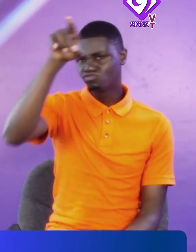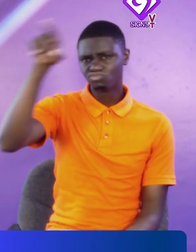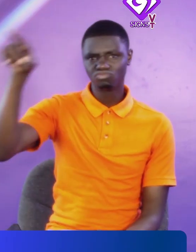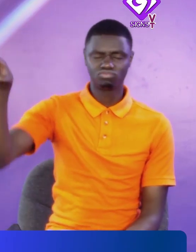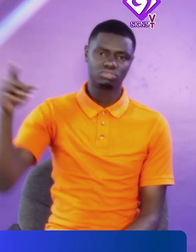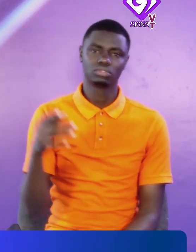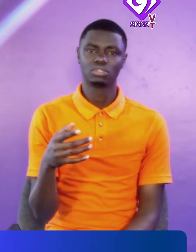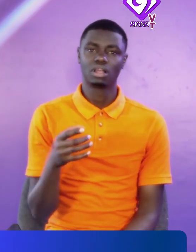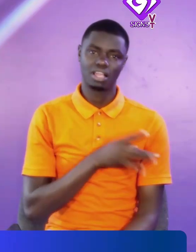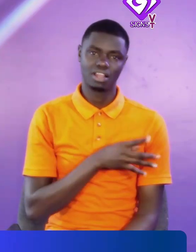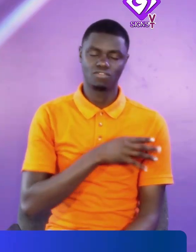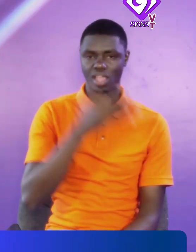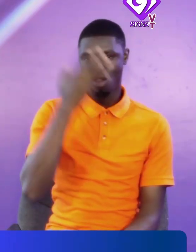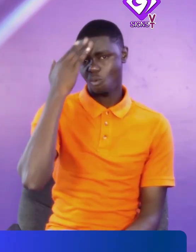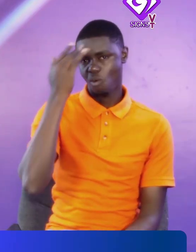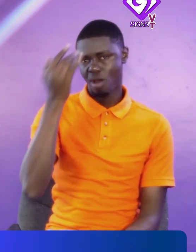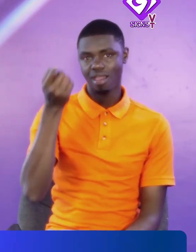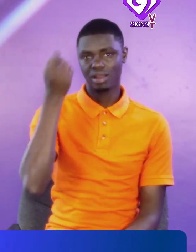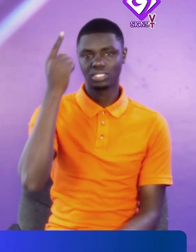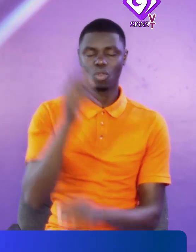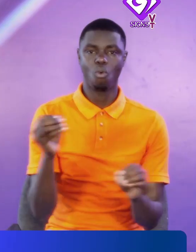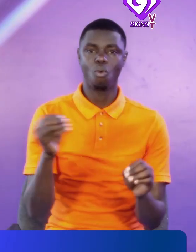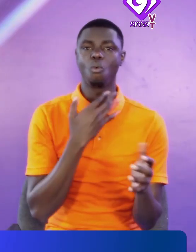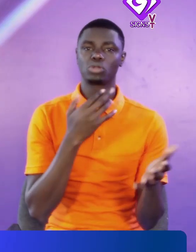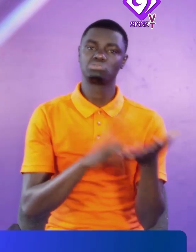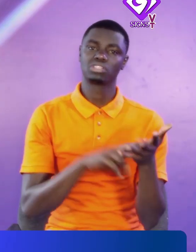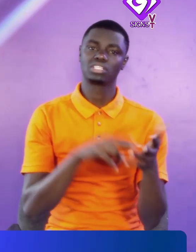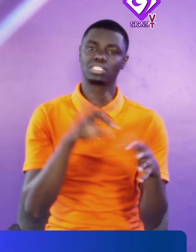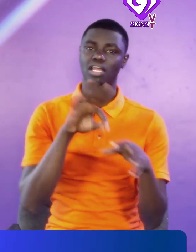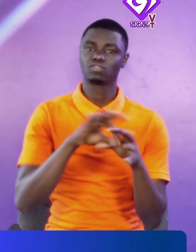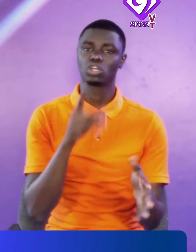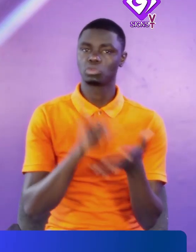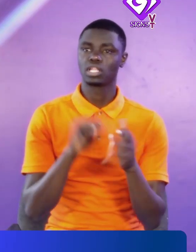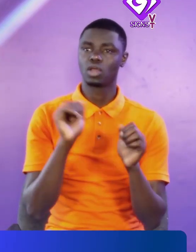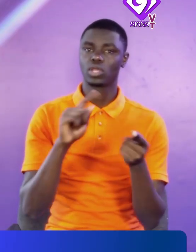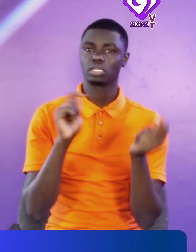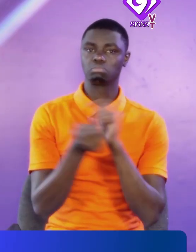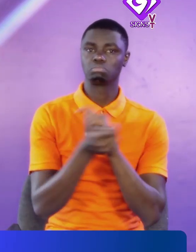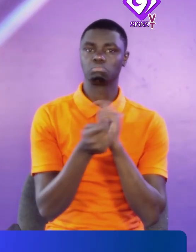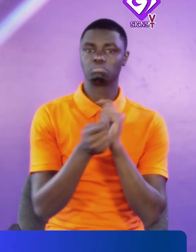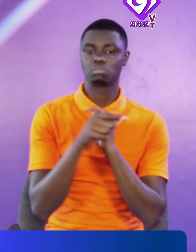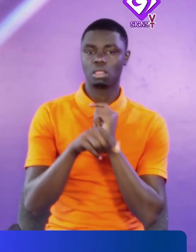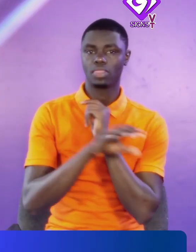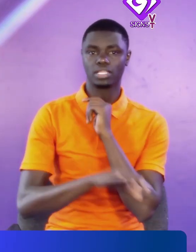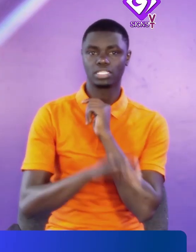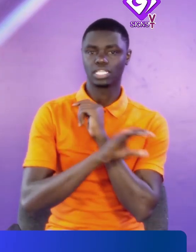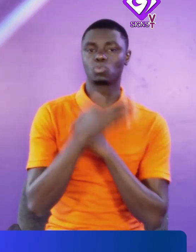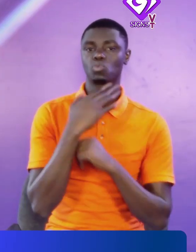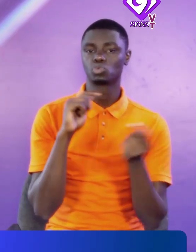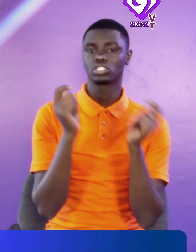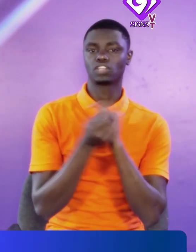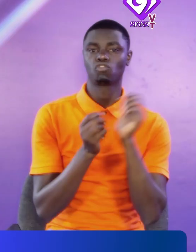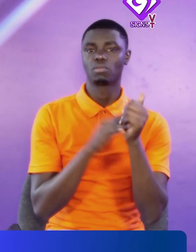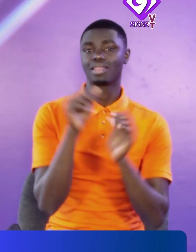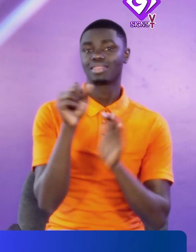ni nini inayofanyika. We want to register as voters so that we can transform this country. We want to transform the leadership of this